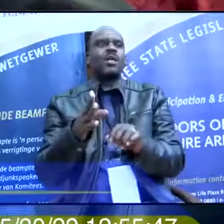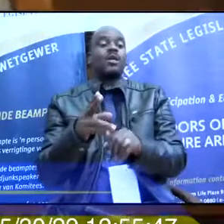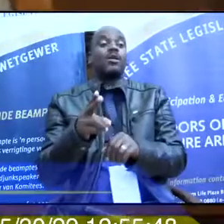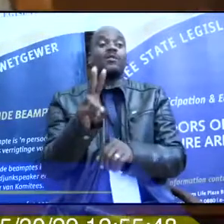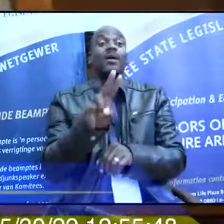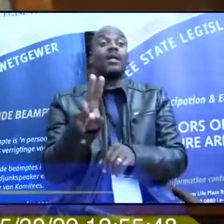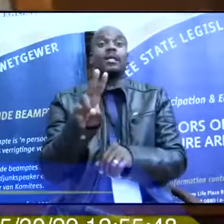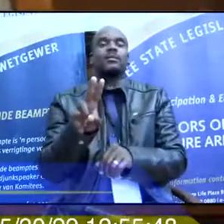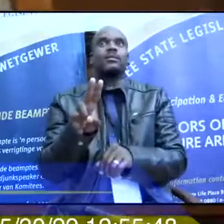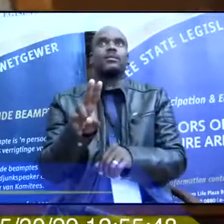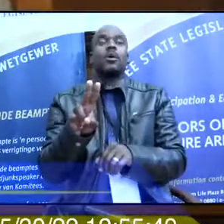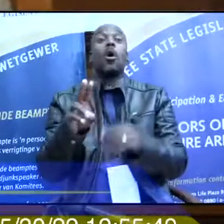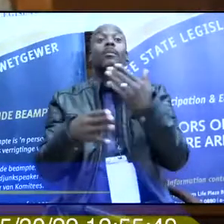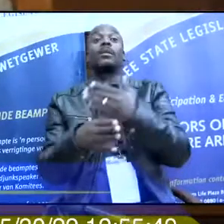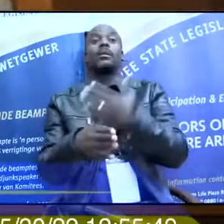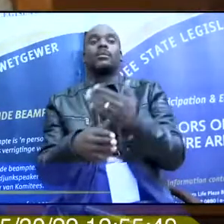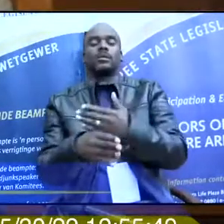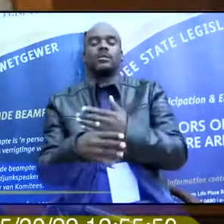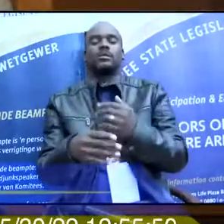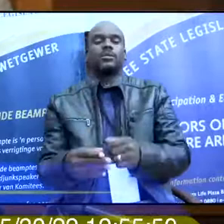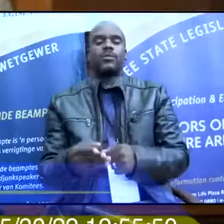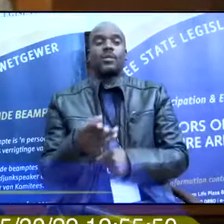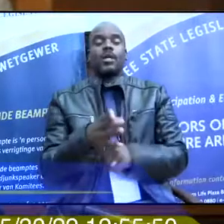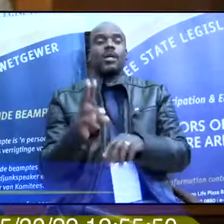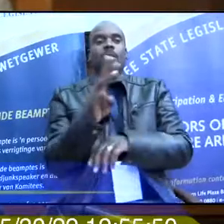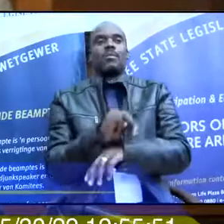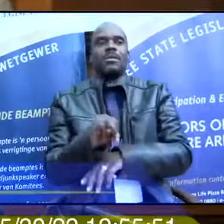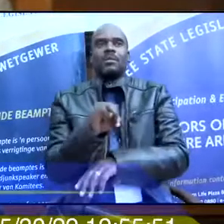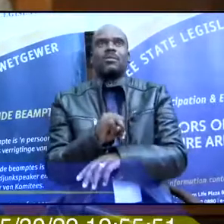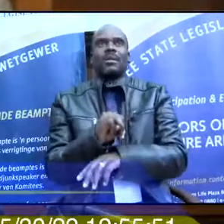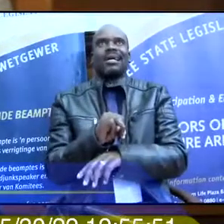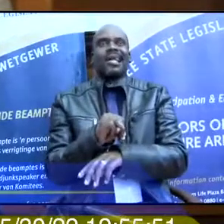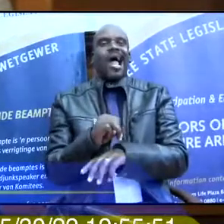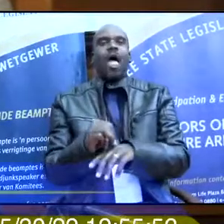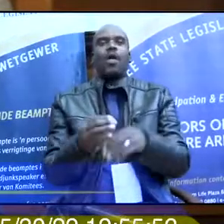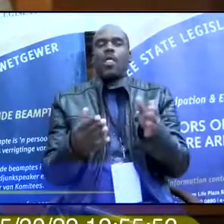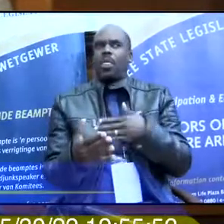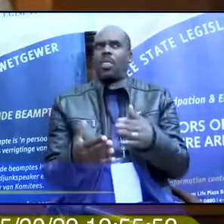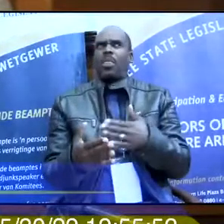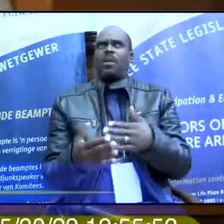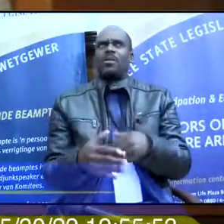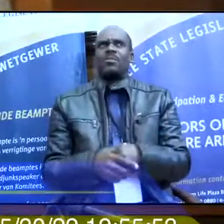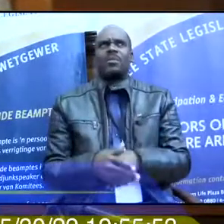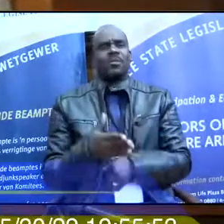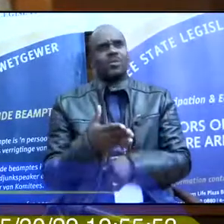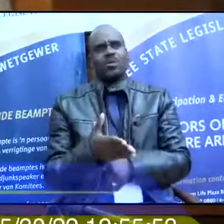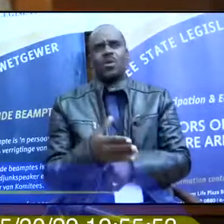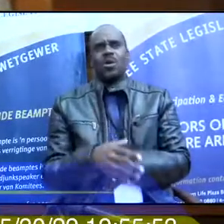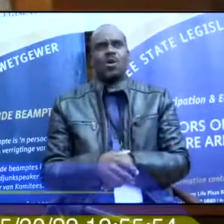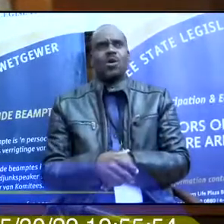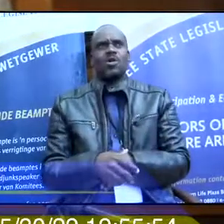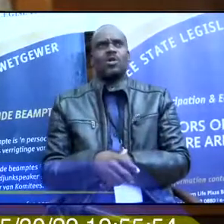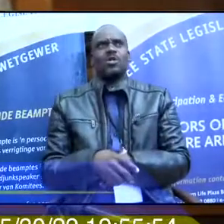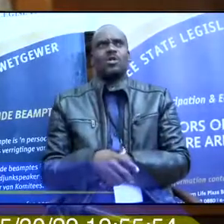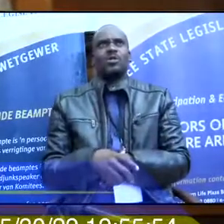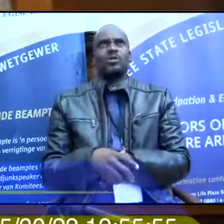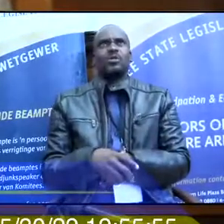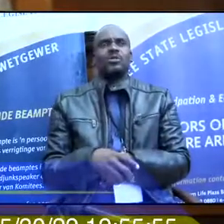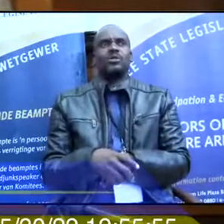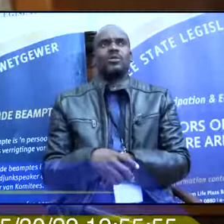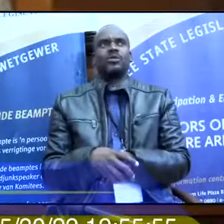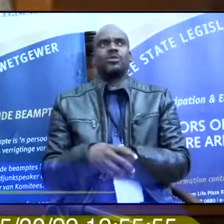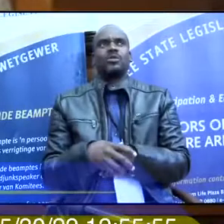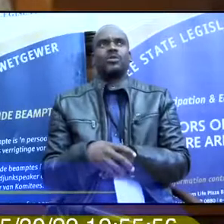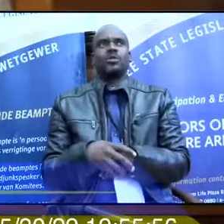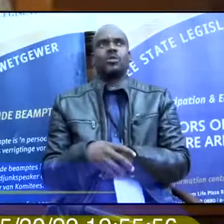before the vacancies are filled and and unfortunately the provincial culture is not playing his role in